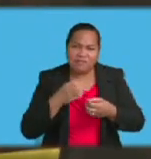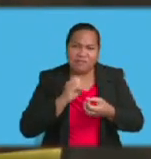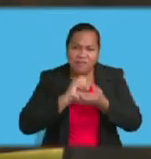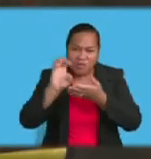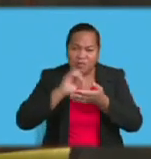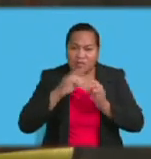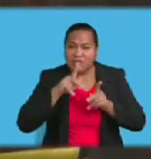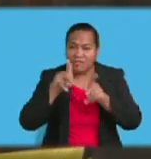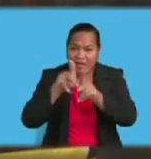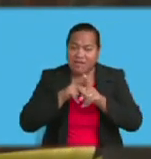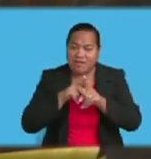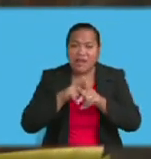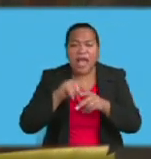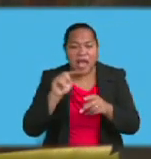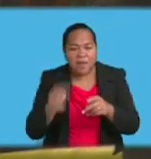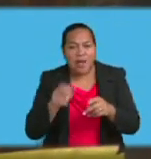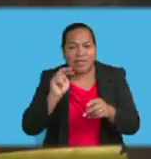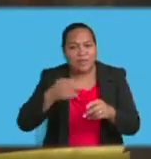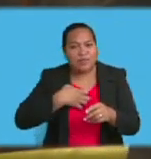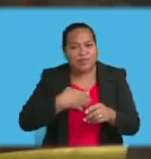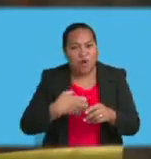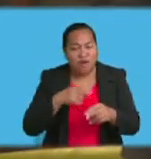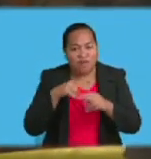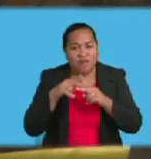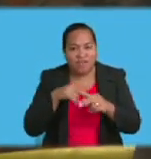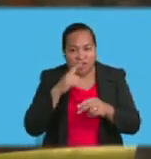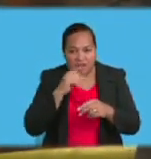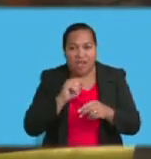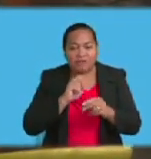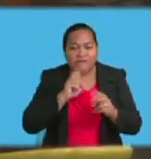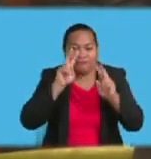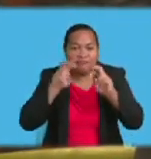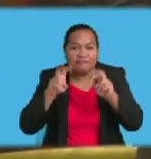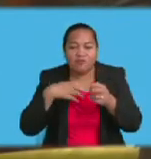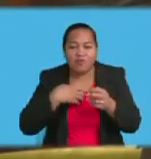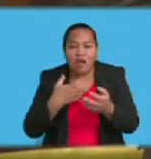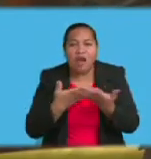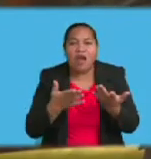Fiji, and there is an urgent need for a higher number of investment projects